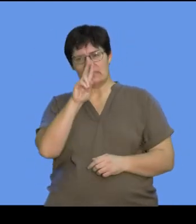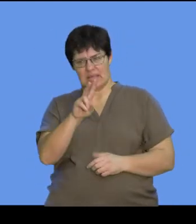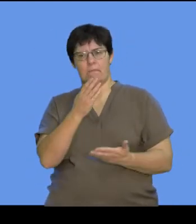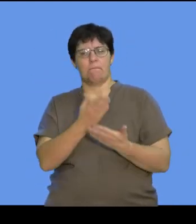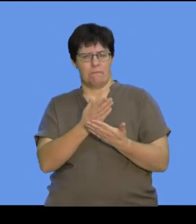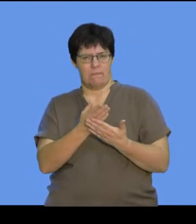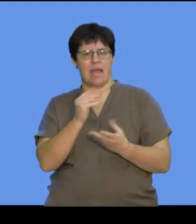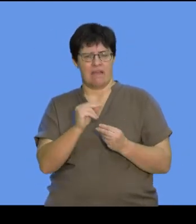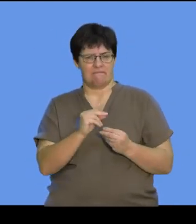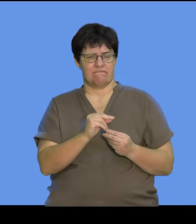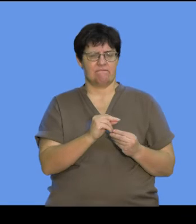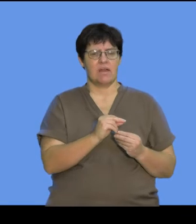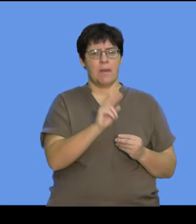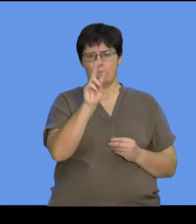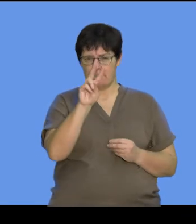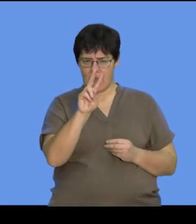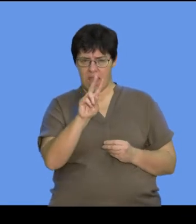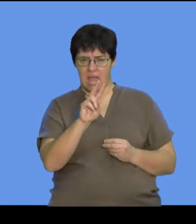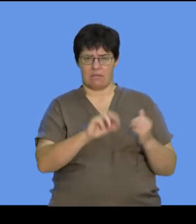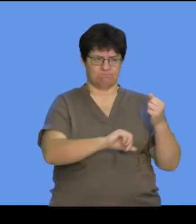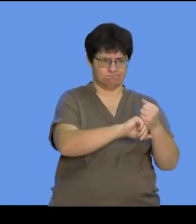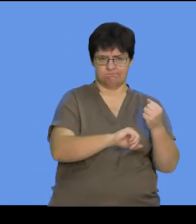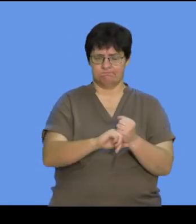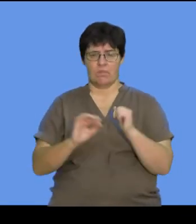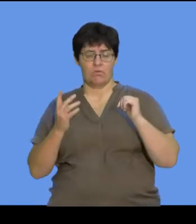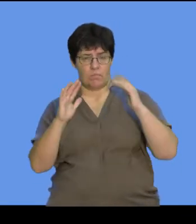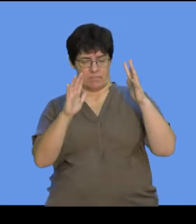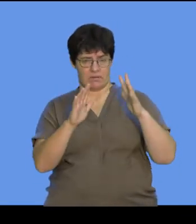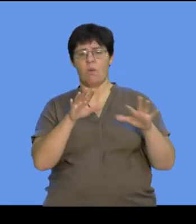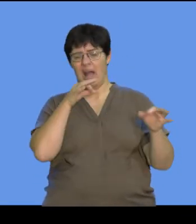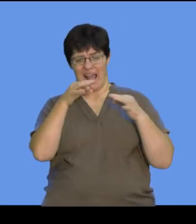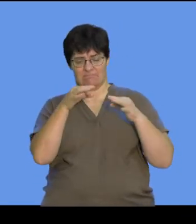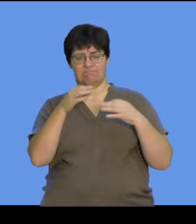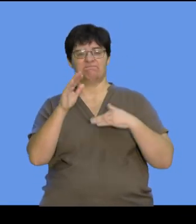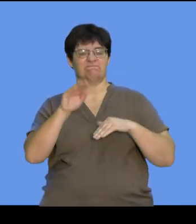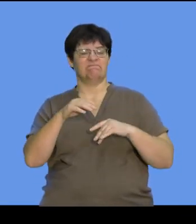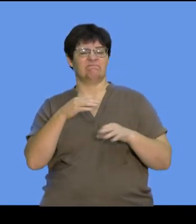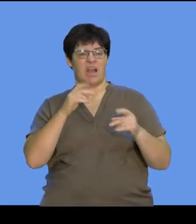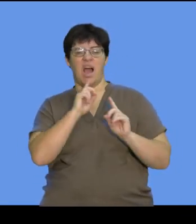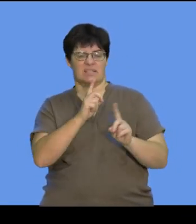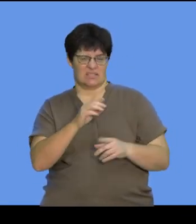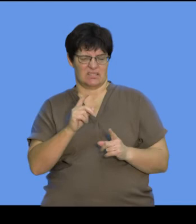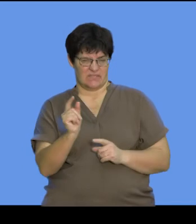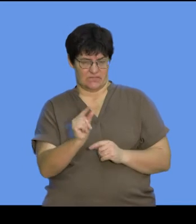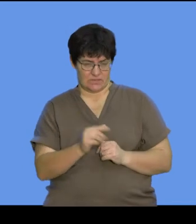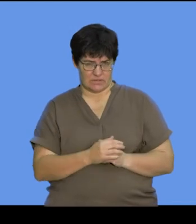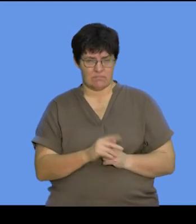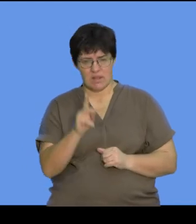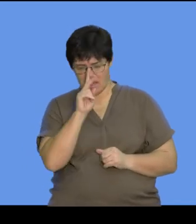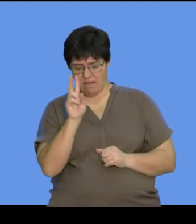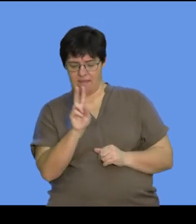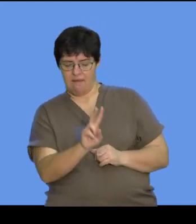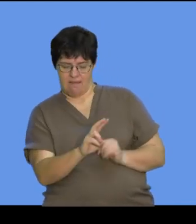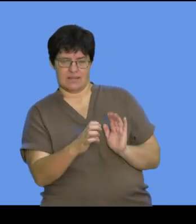there's possibly complementary base pairs, which I know that we will have to unpack in a little while. So that's an overview of